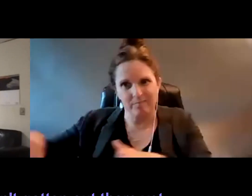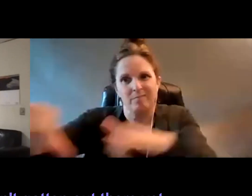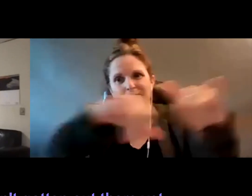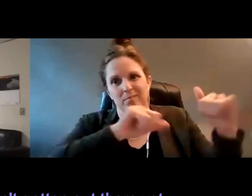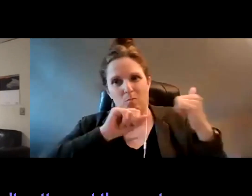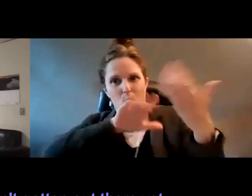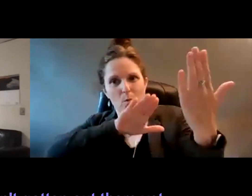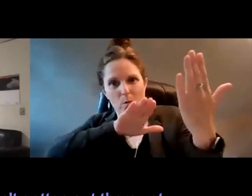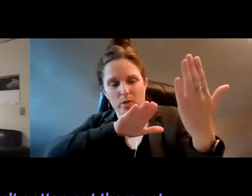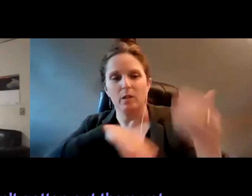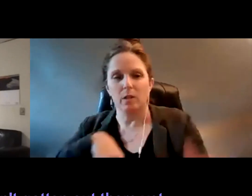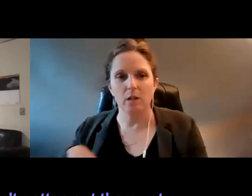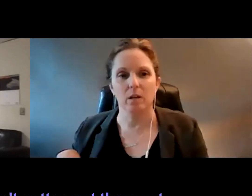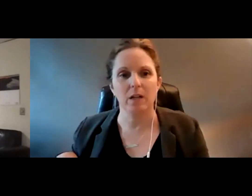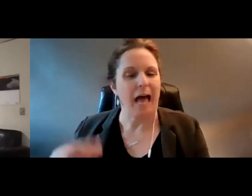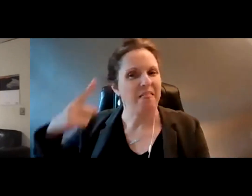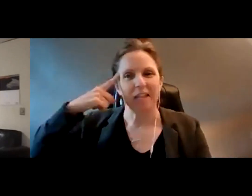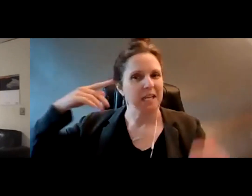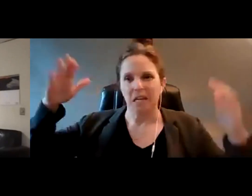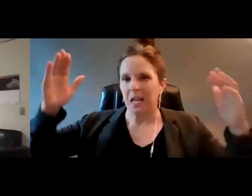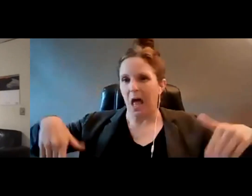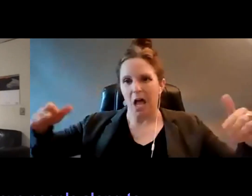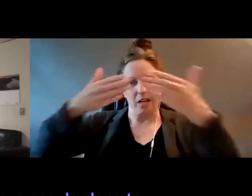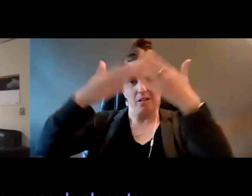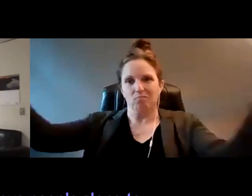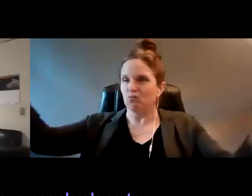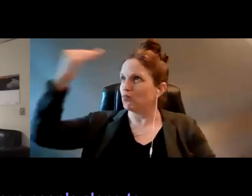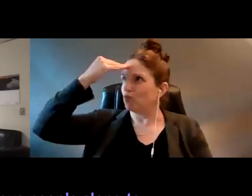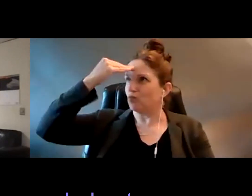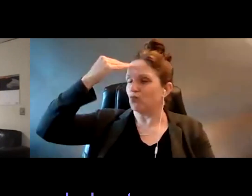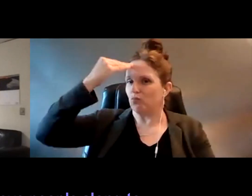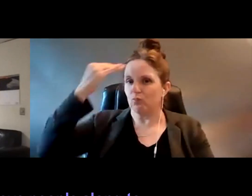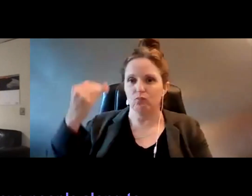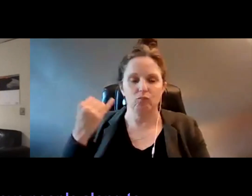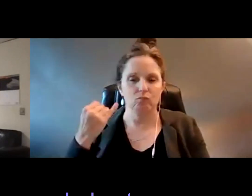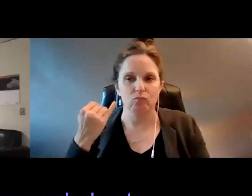people to try a medication, even if they thought they couldn't quit. And